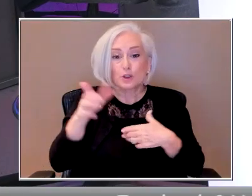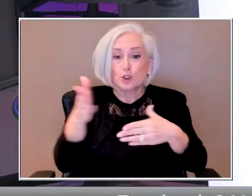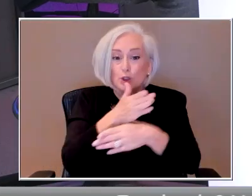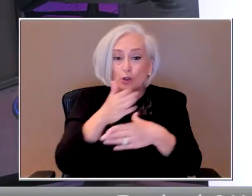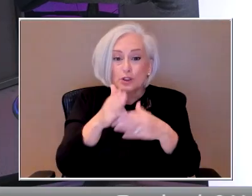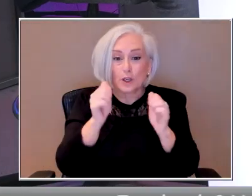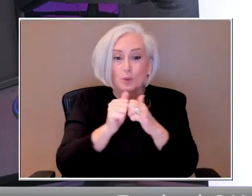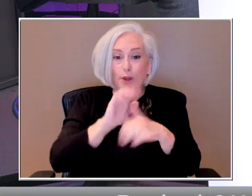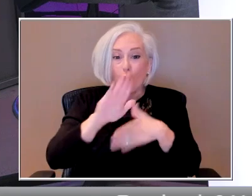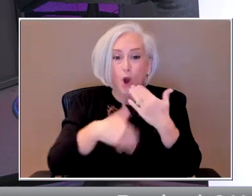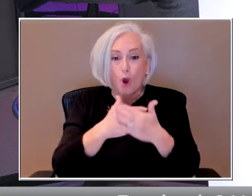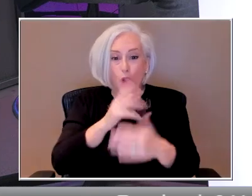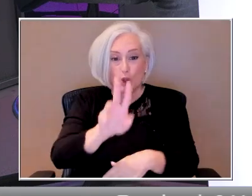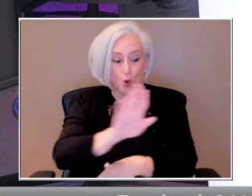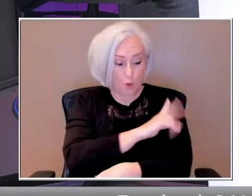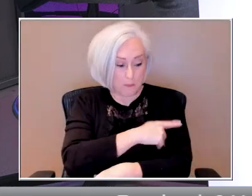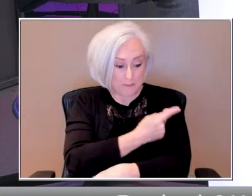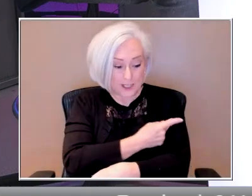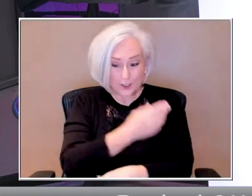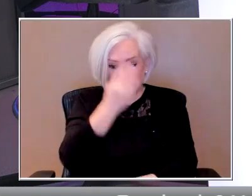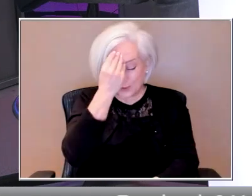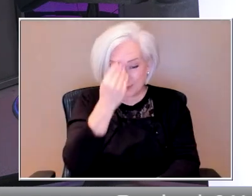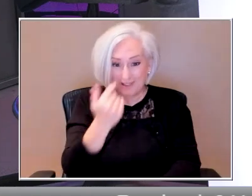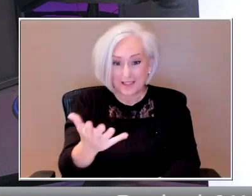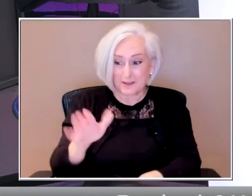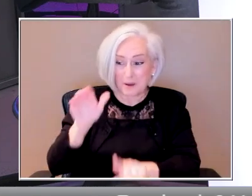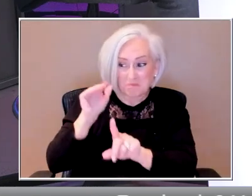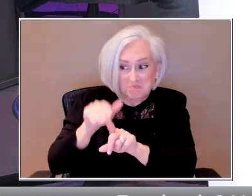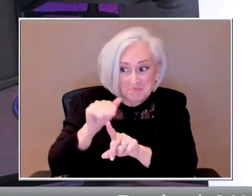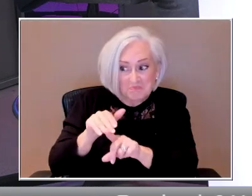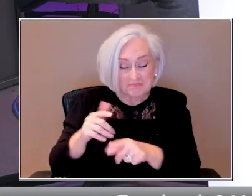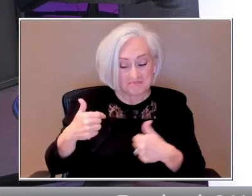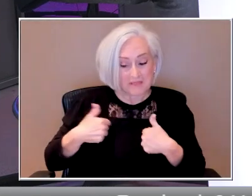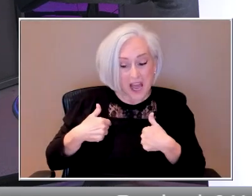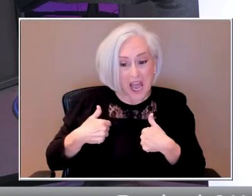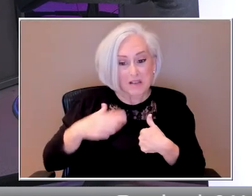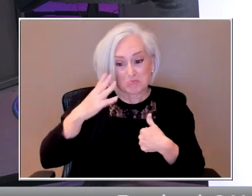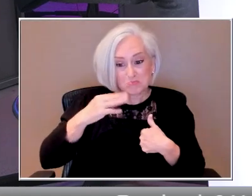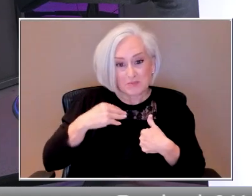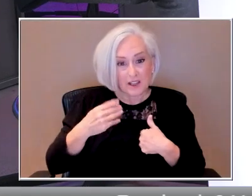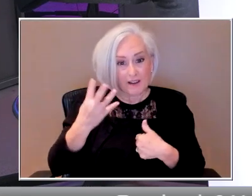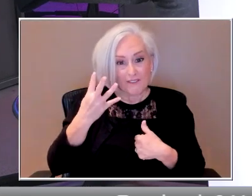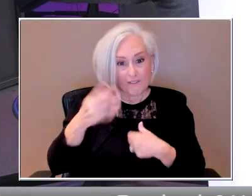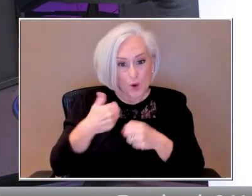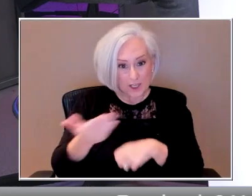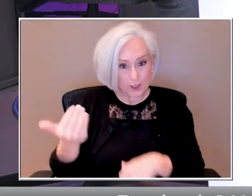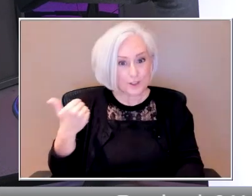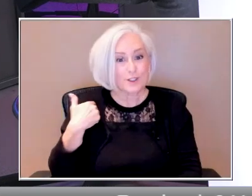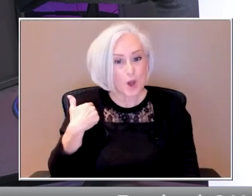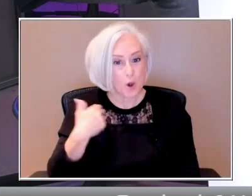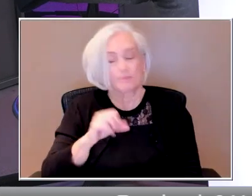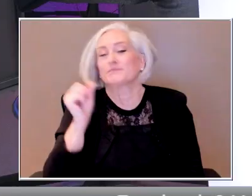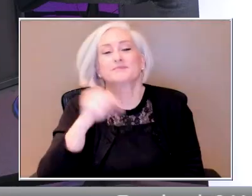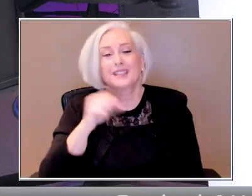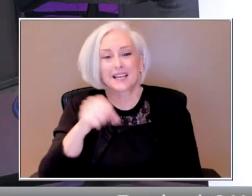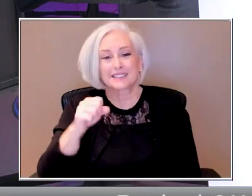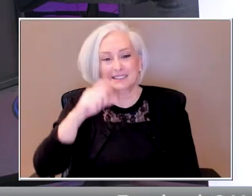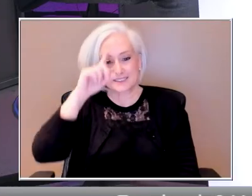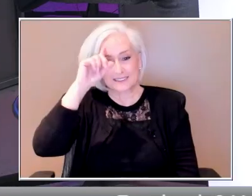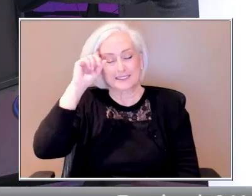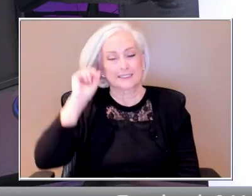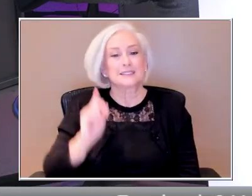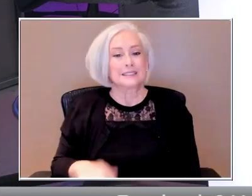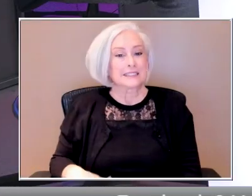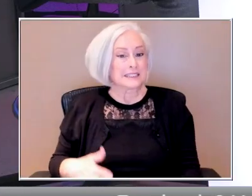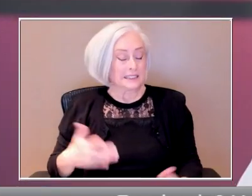the surgery on? That, hey, I had this done on me about, what was it, 4 years ago? Yeah, 4 years ago. 4 years ago. I mean, I wish